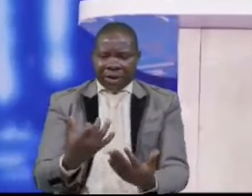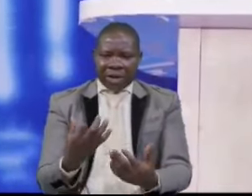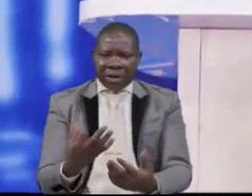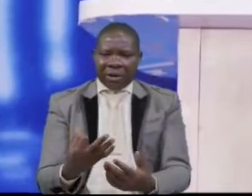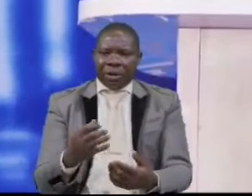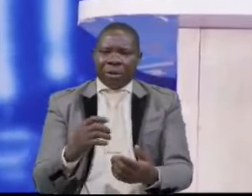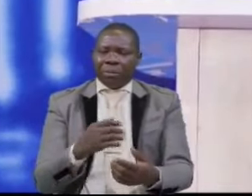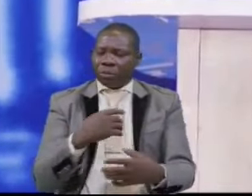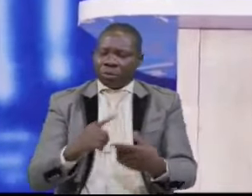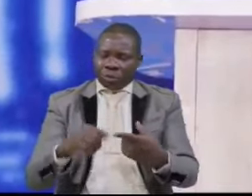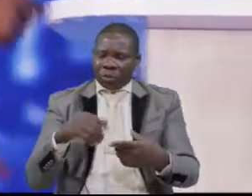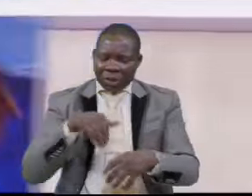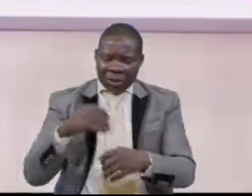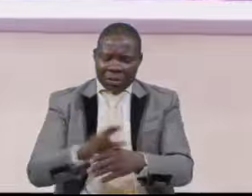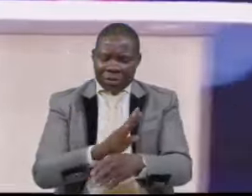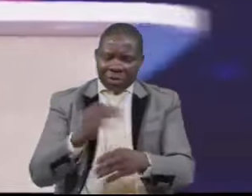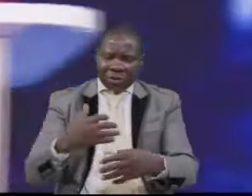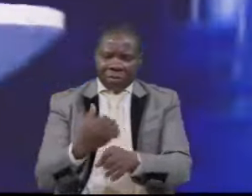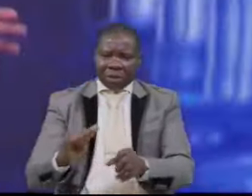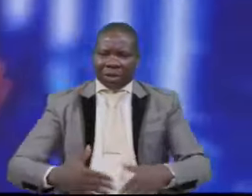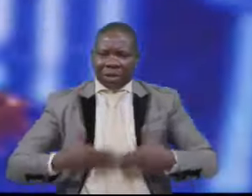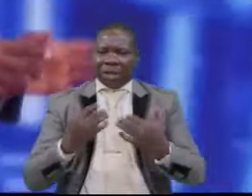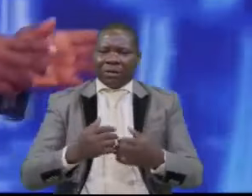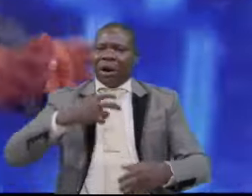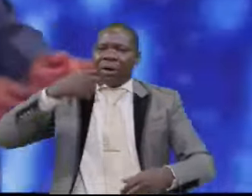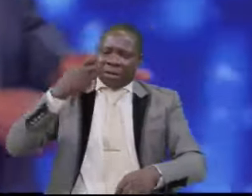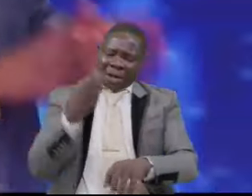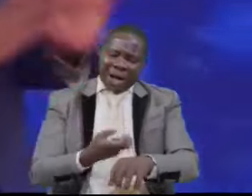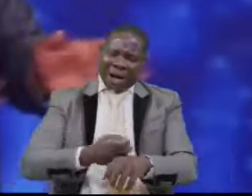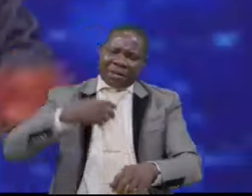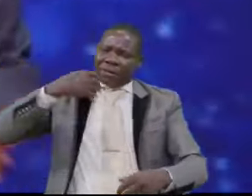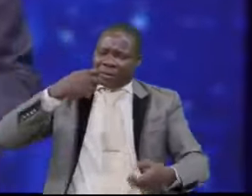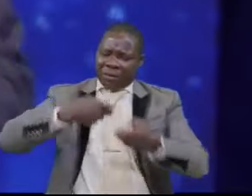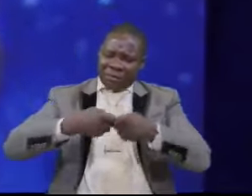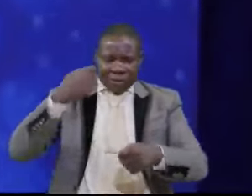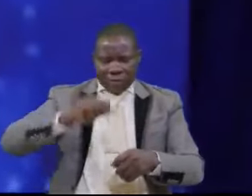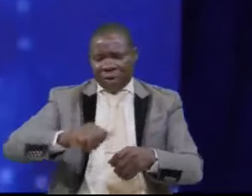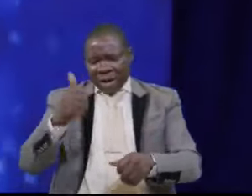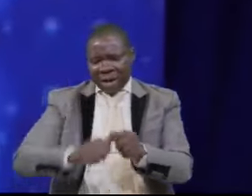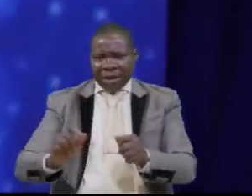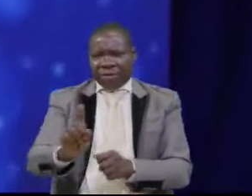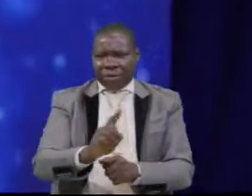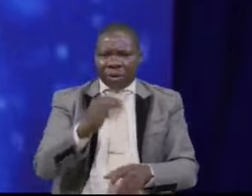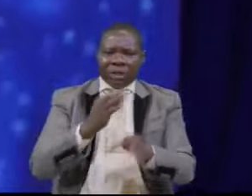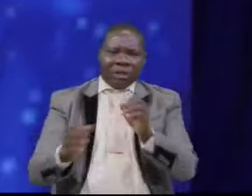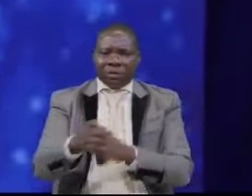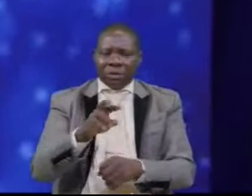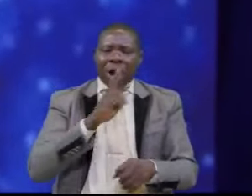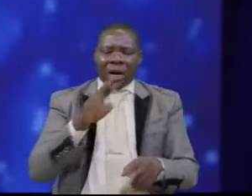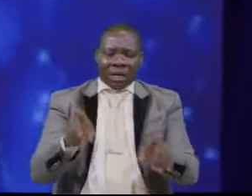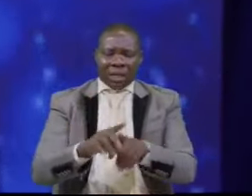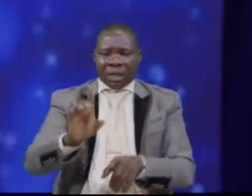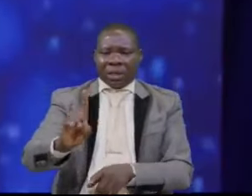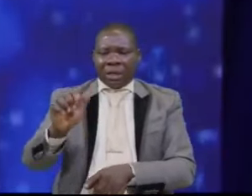difficult, unbearable for everyone. But if you are like Daniel and you stand firm, if you are like Daniel and you stand